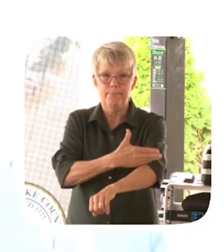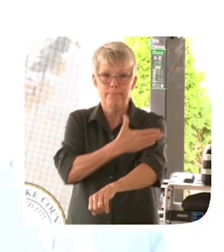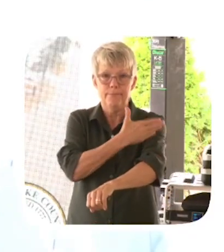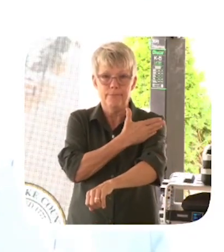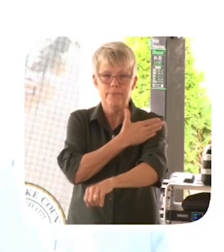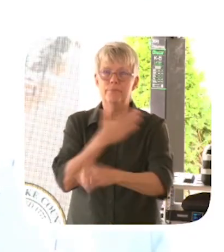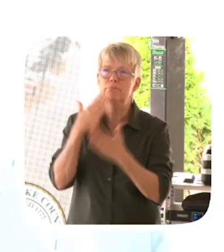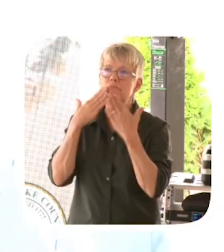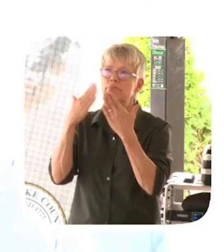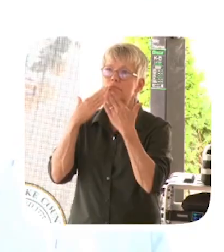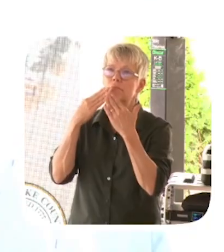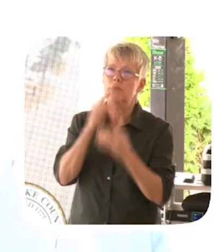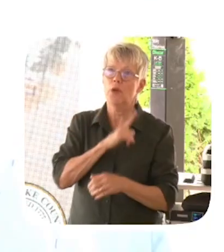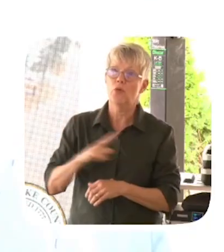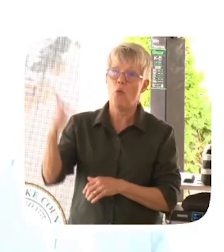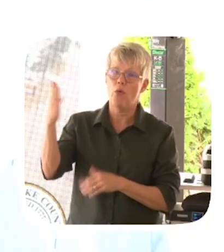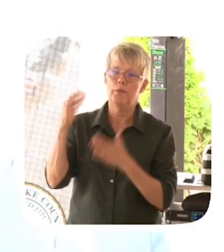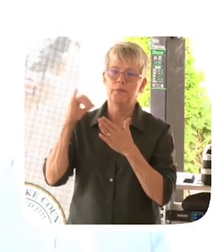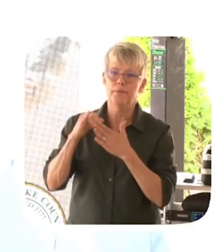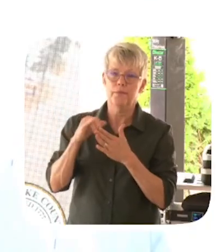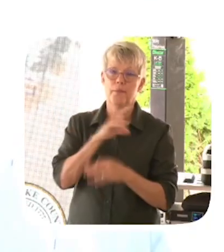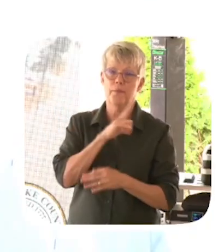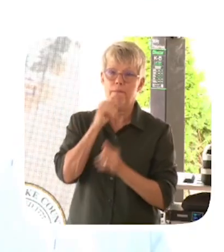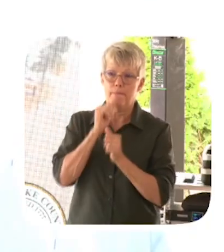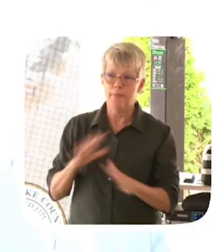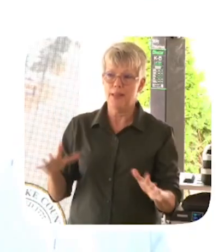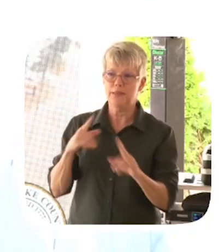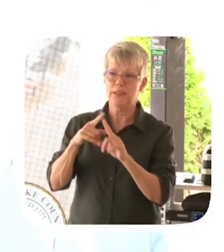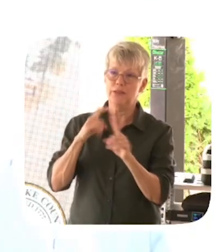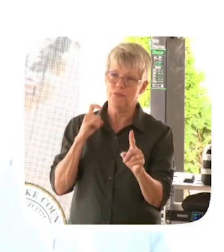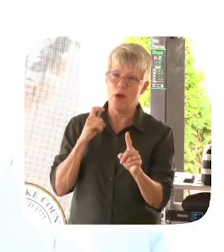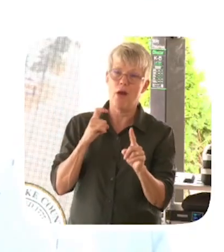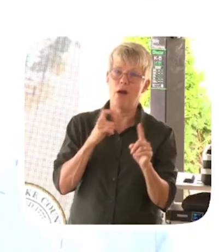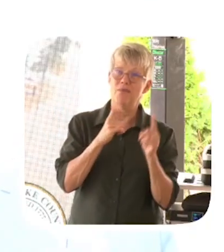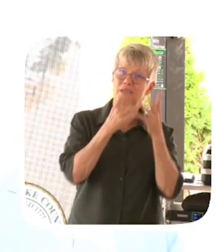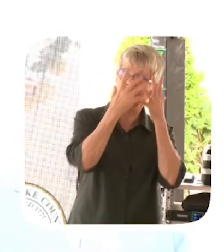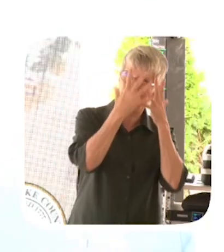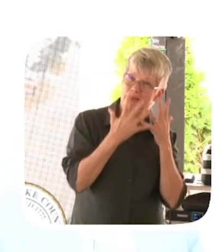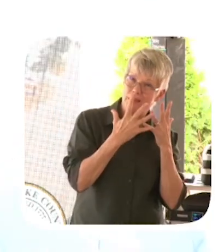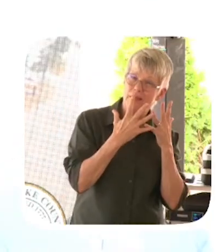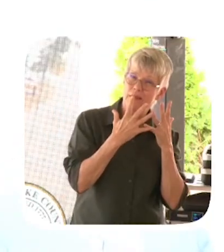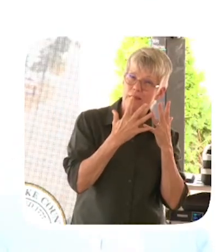We're grateful, Lord, that blessings do indeed come out of great tragedies,